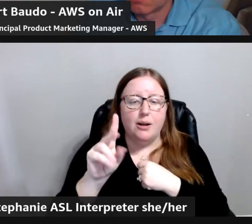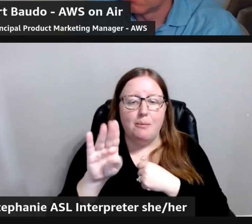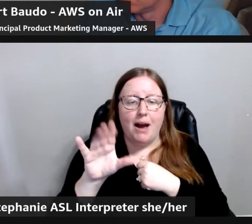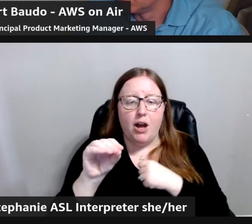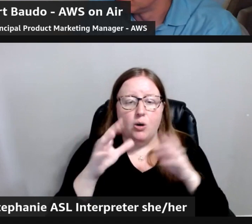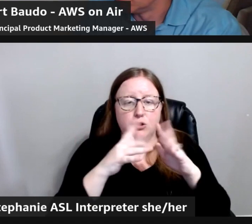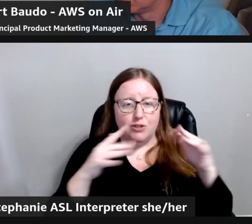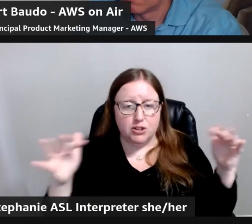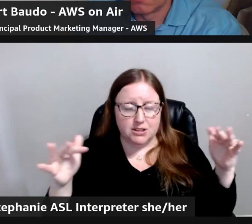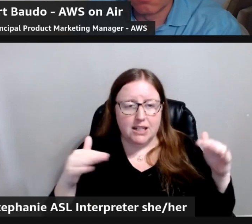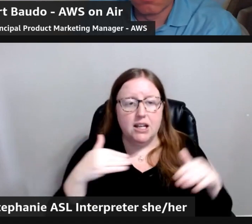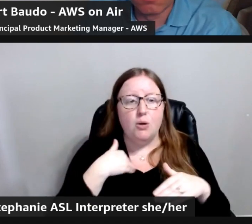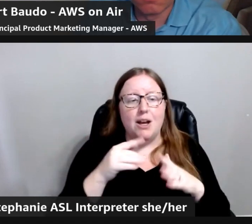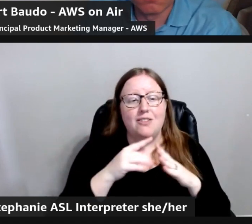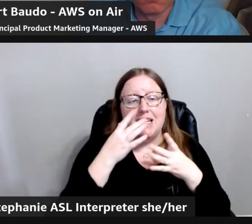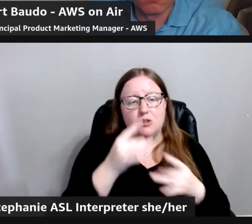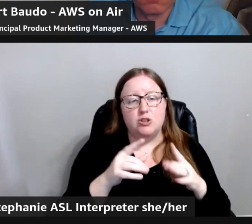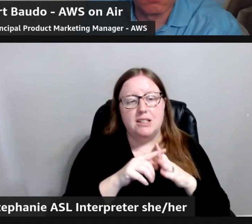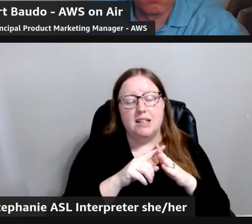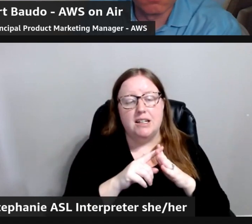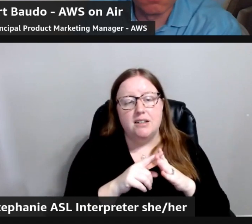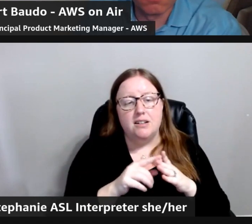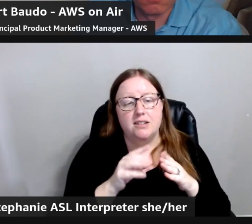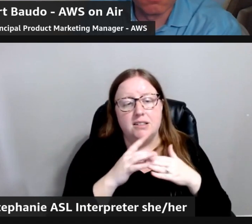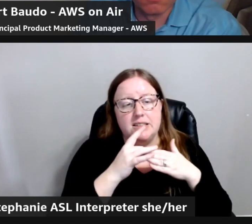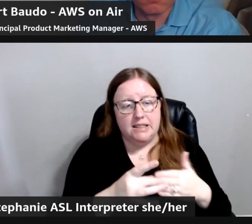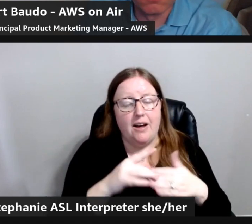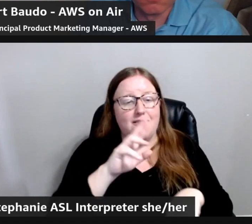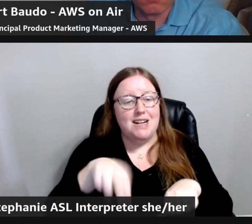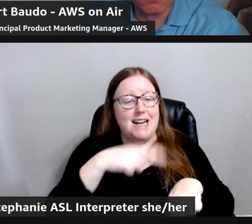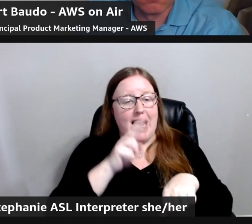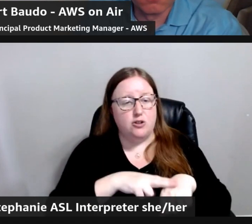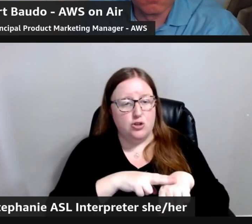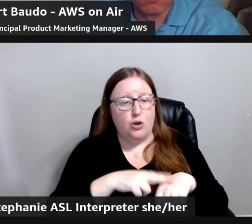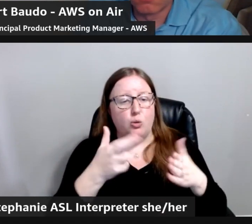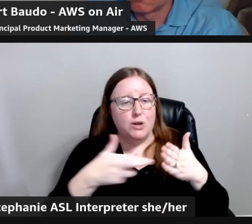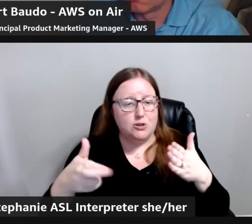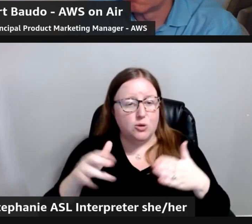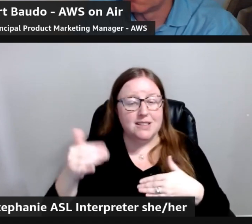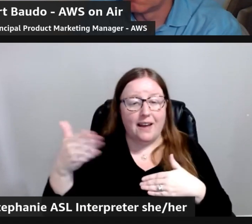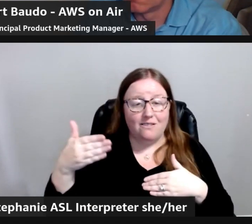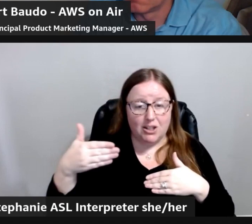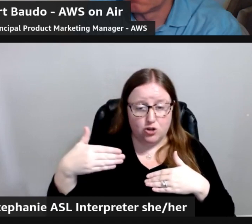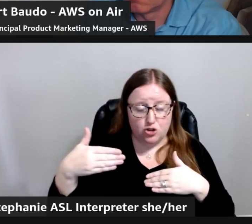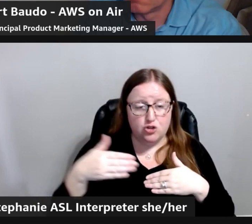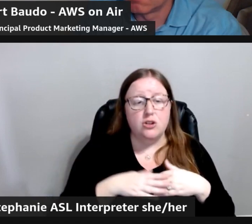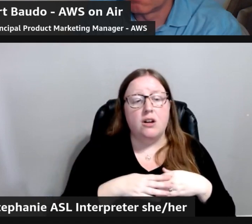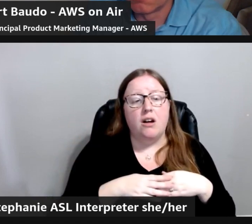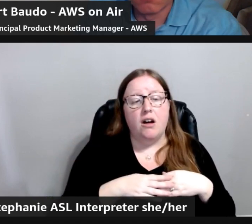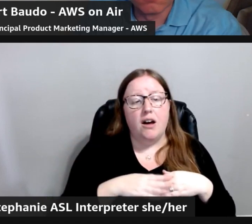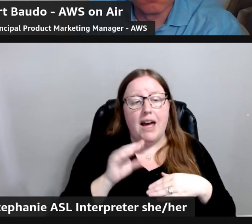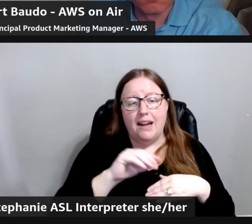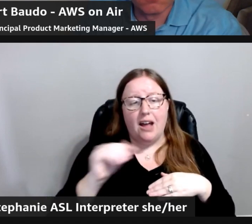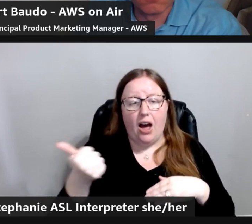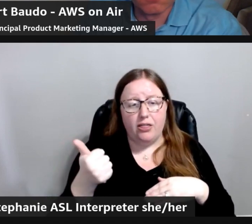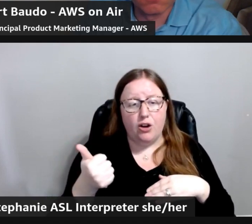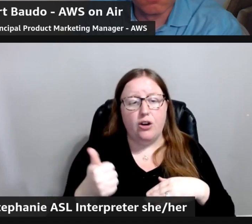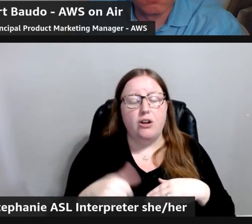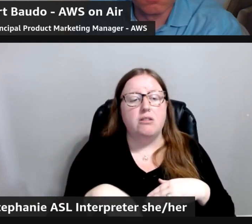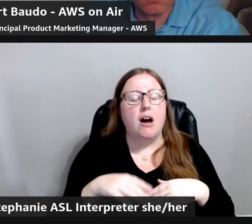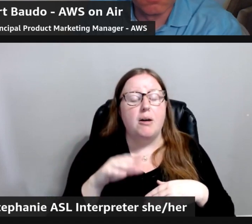around the traceability of natural resources like fish and other agricultural